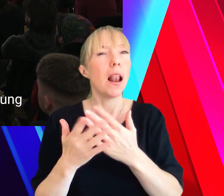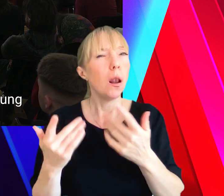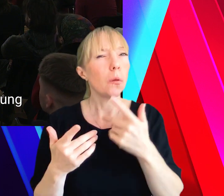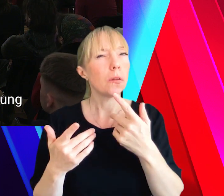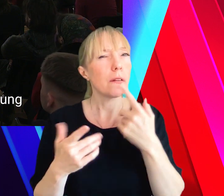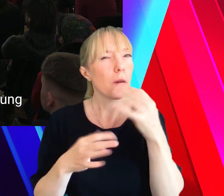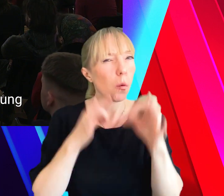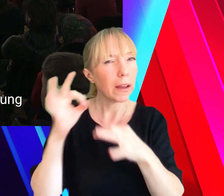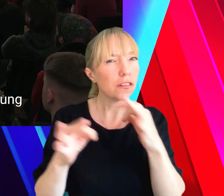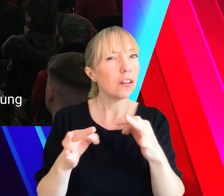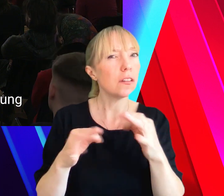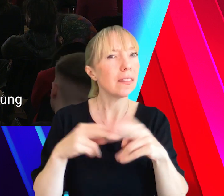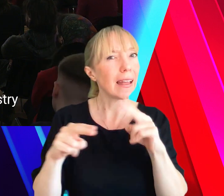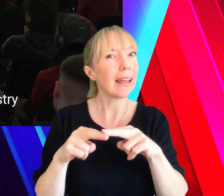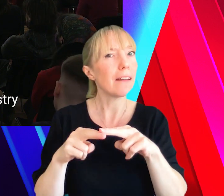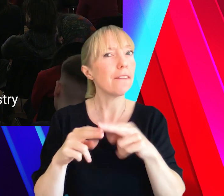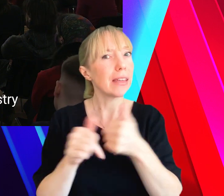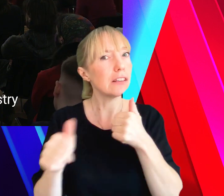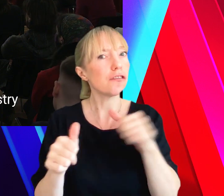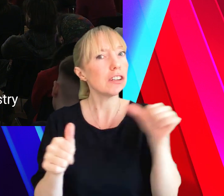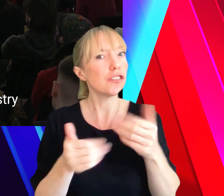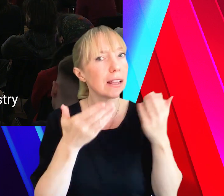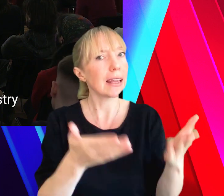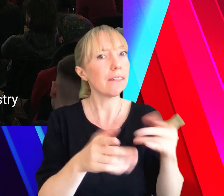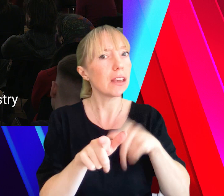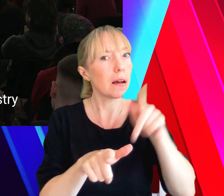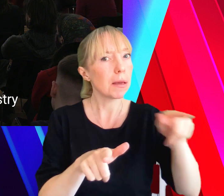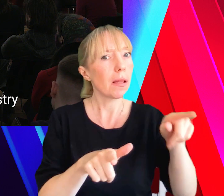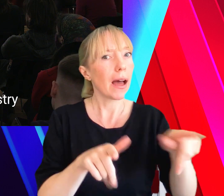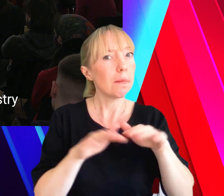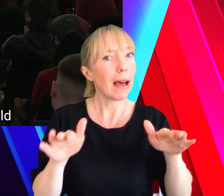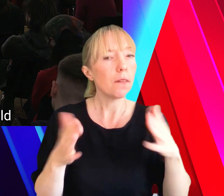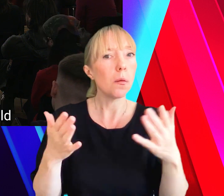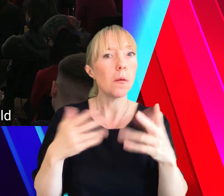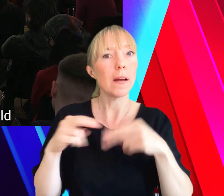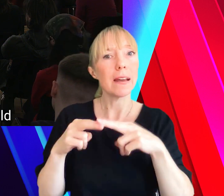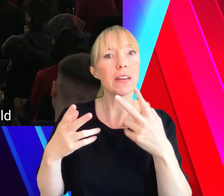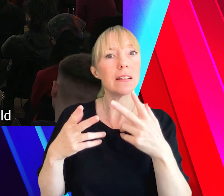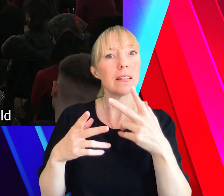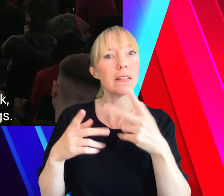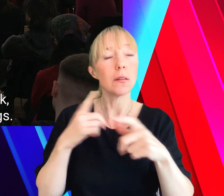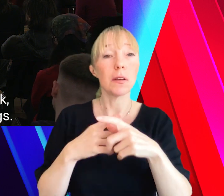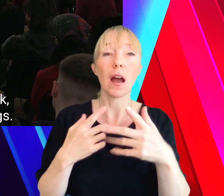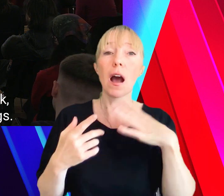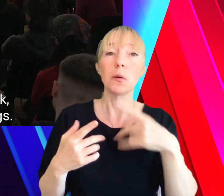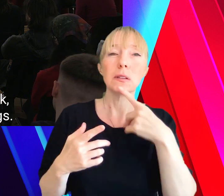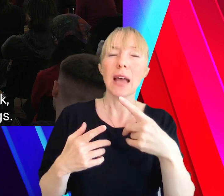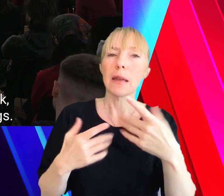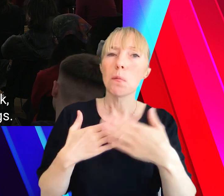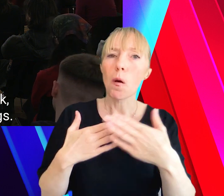kind of give young people that platform, and whether that should be in the industry or like you were saying, kind of outside. But I want to pick up on what you were both saying